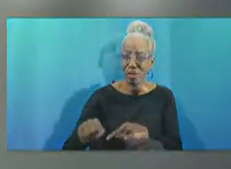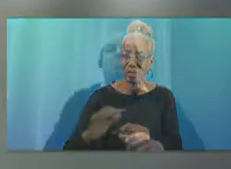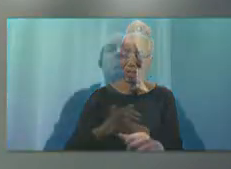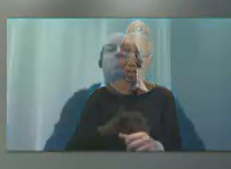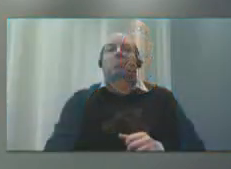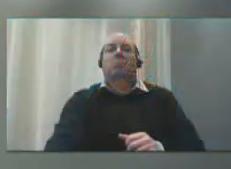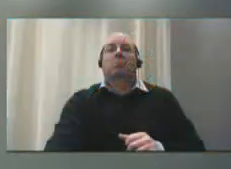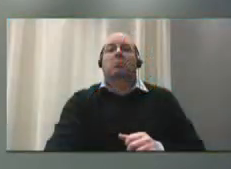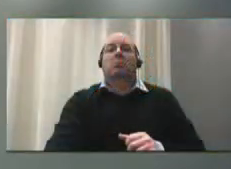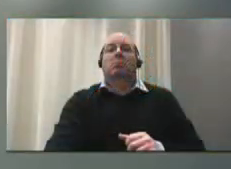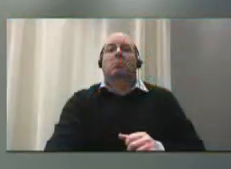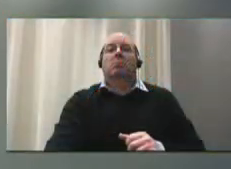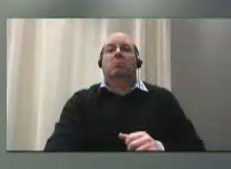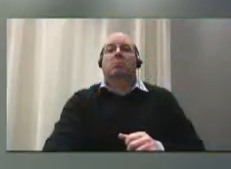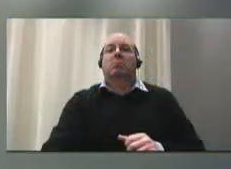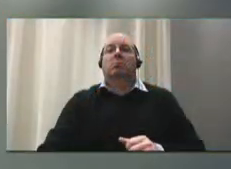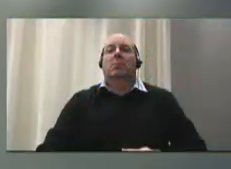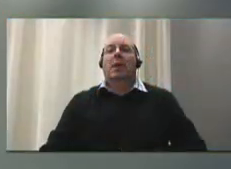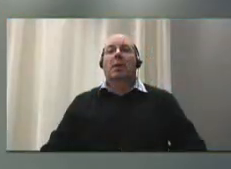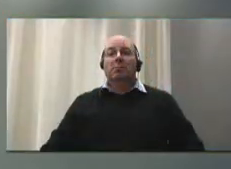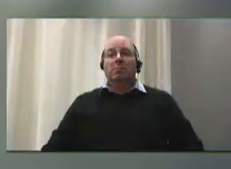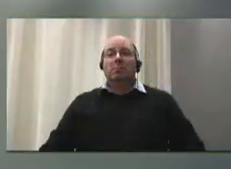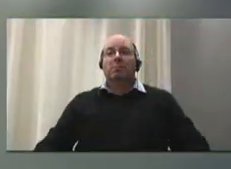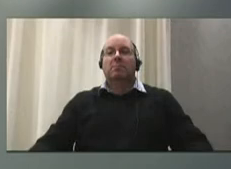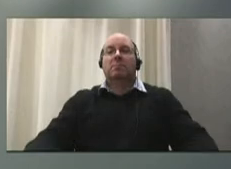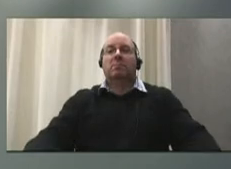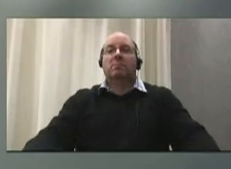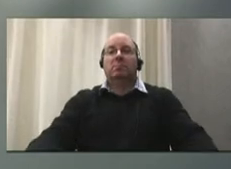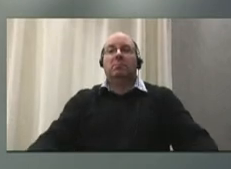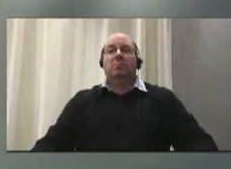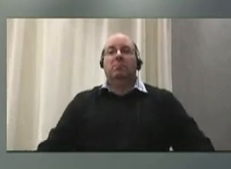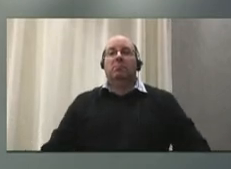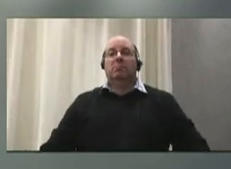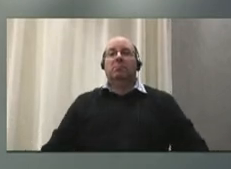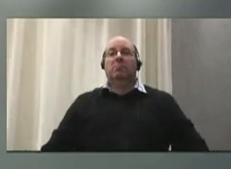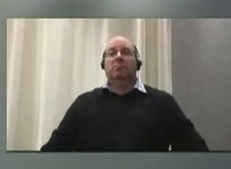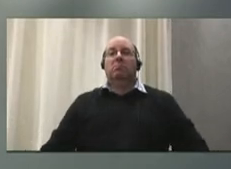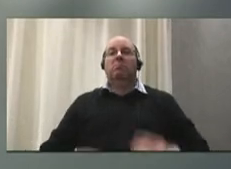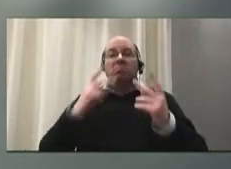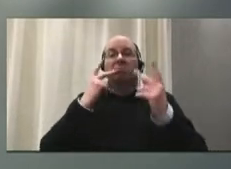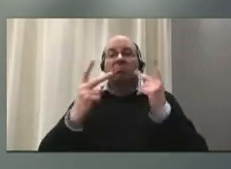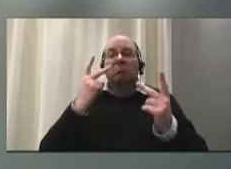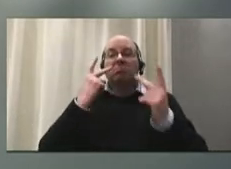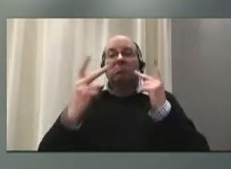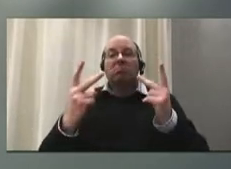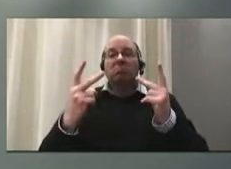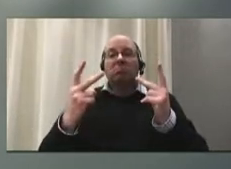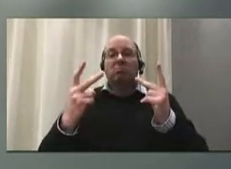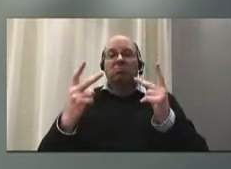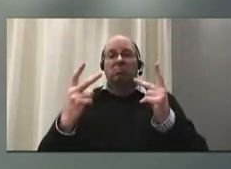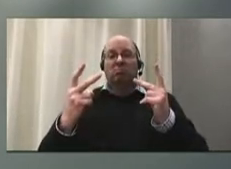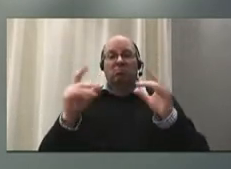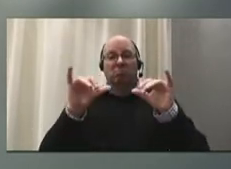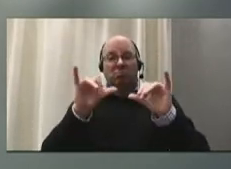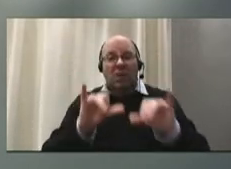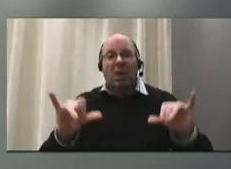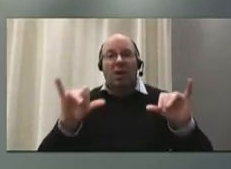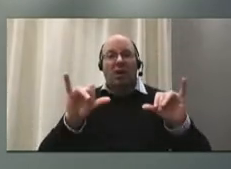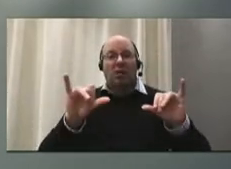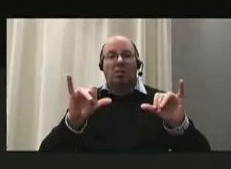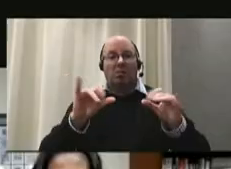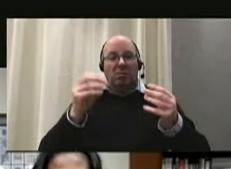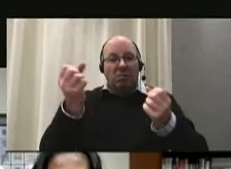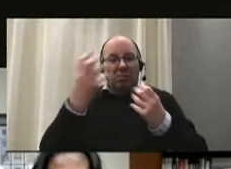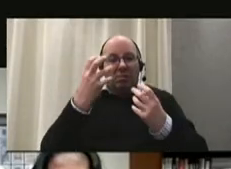at times it's been confusing and conflicting. Can you please help us understand the internal and external